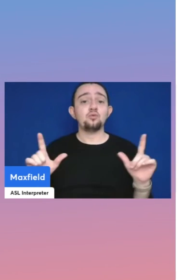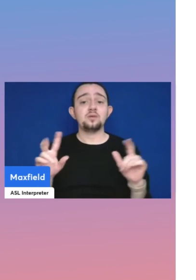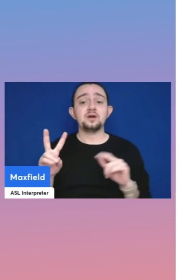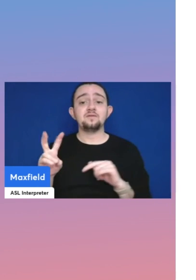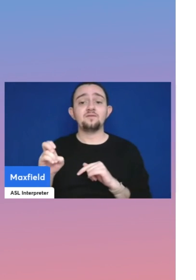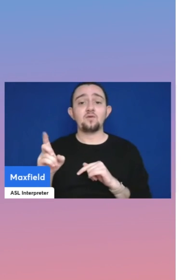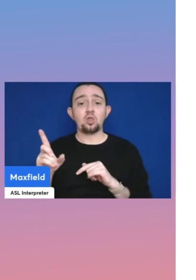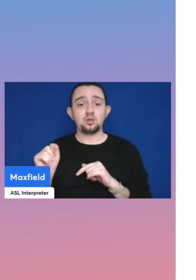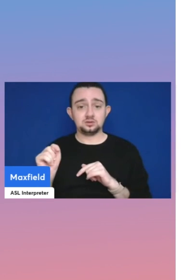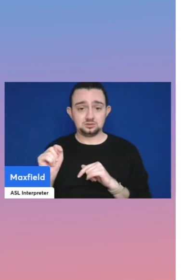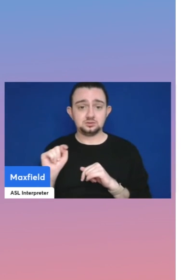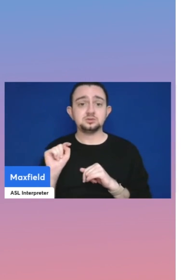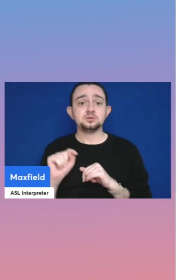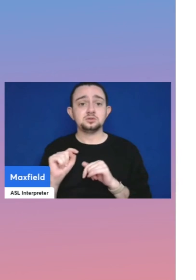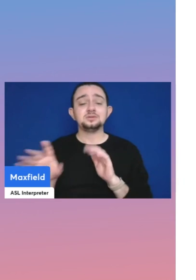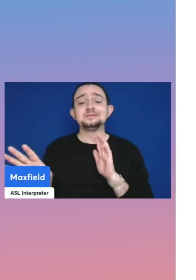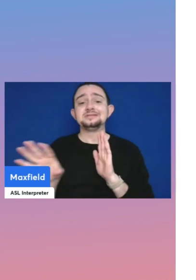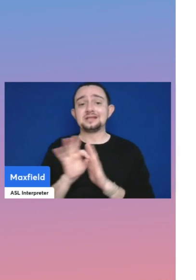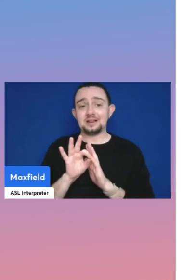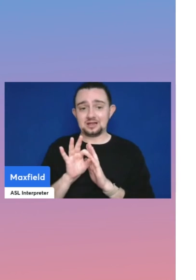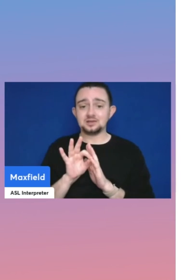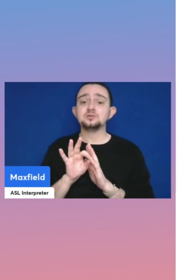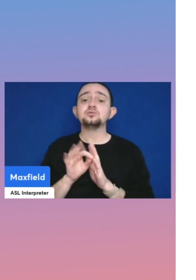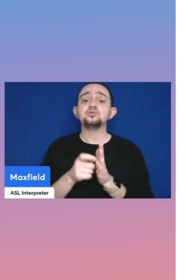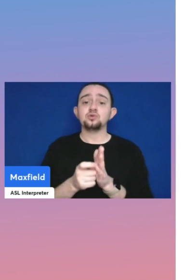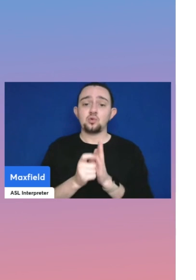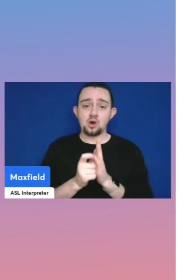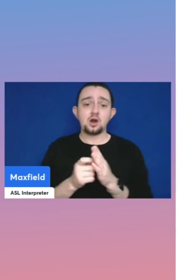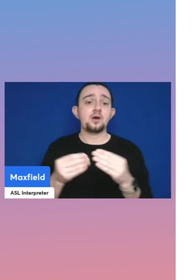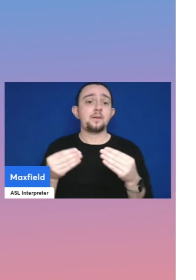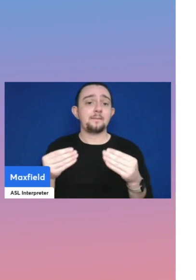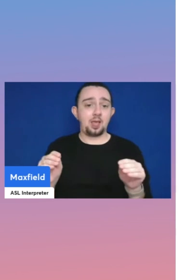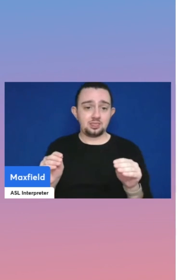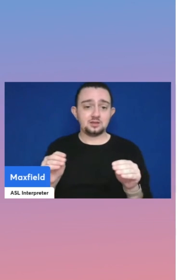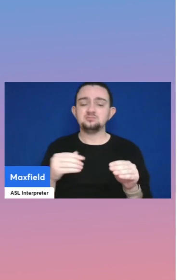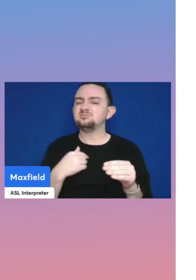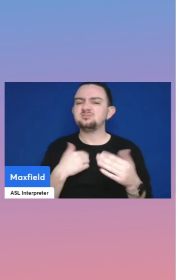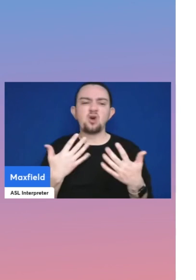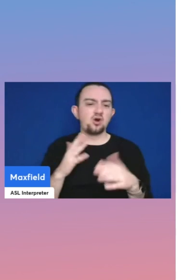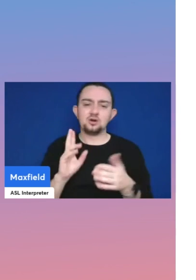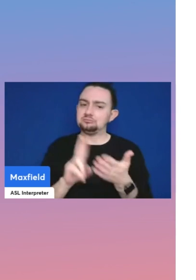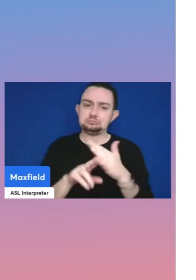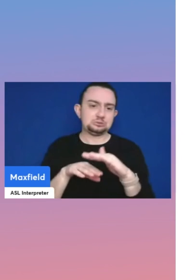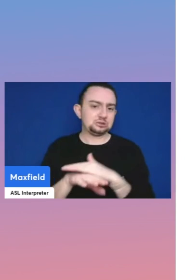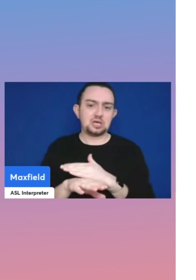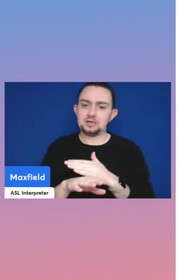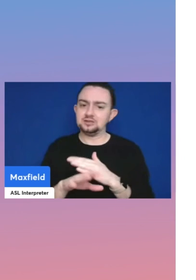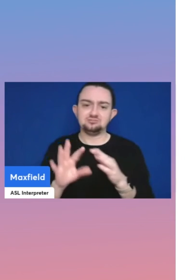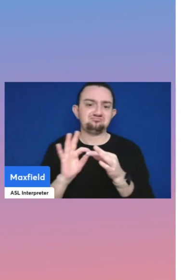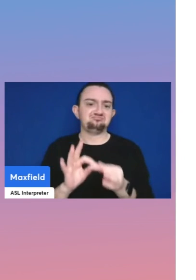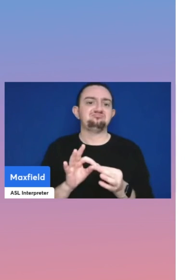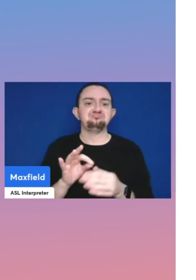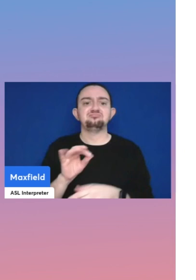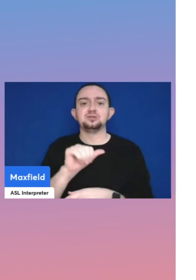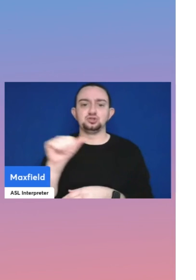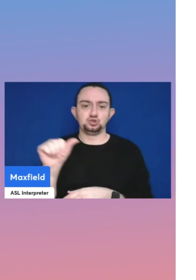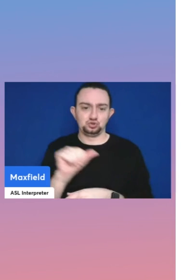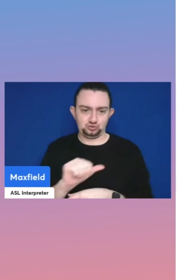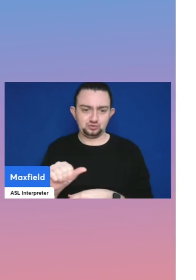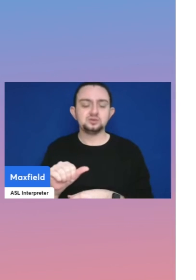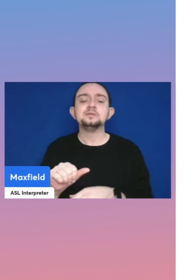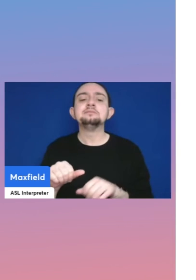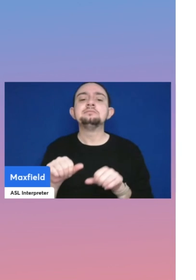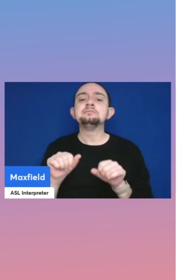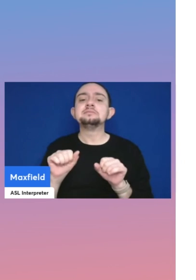and just select the required method, and because I'm already signed in to Azure, I will be able